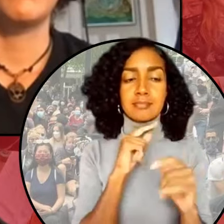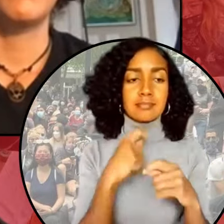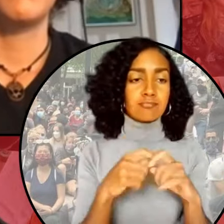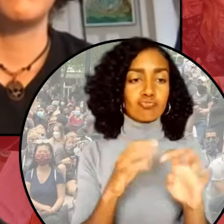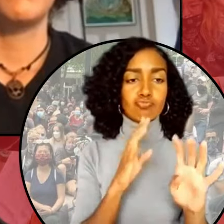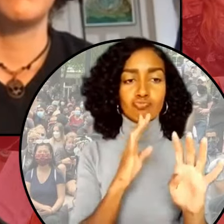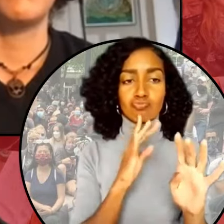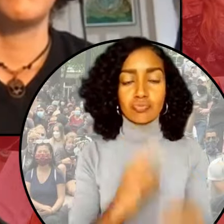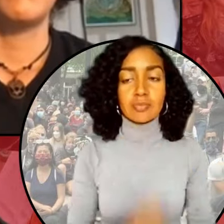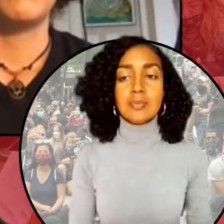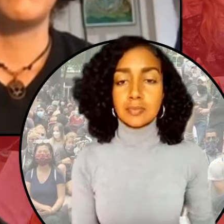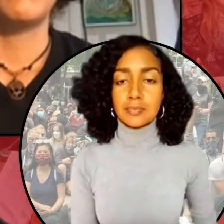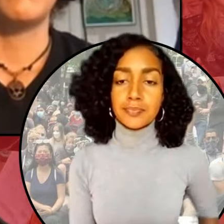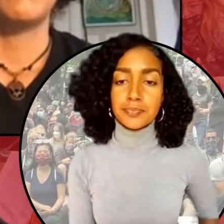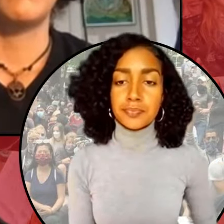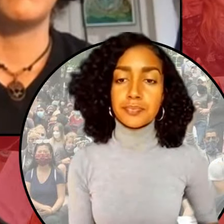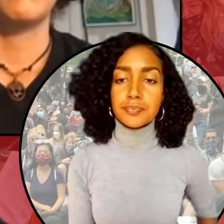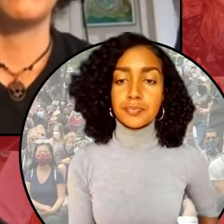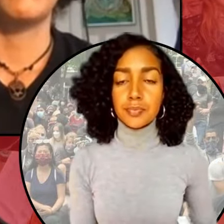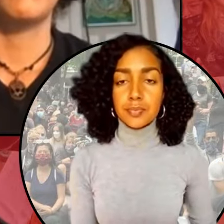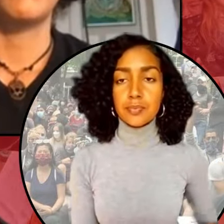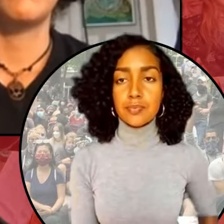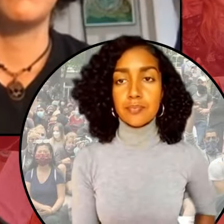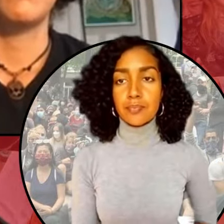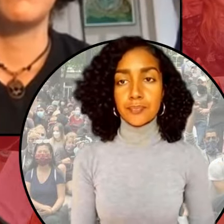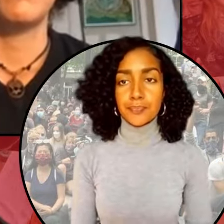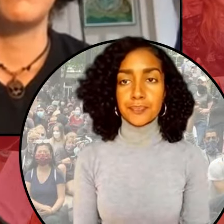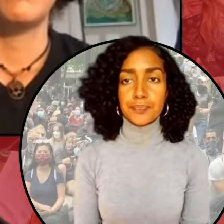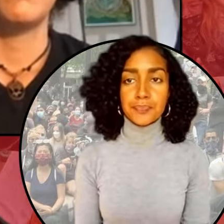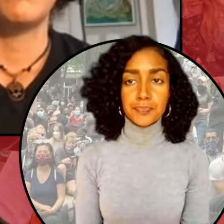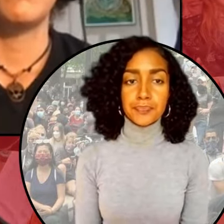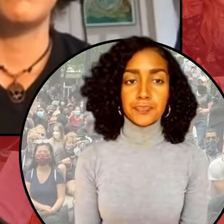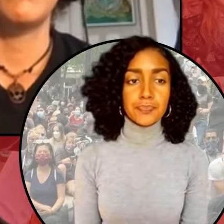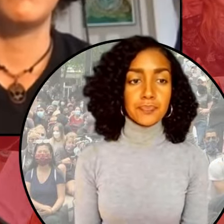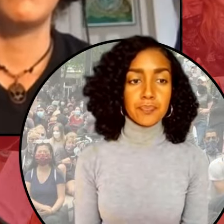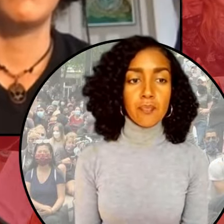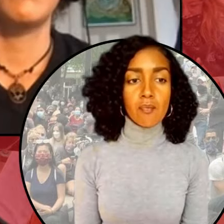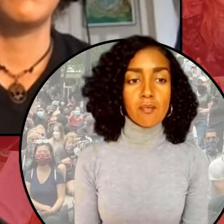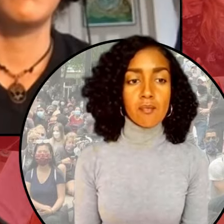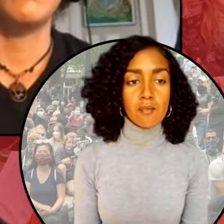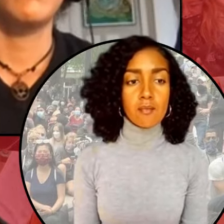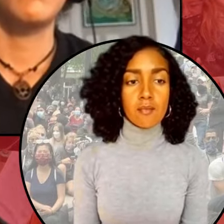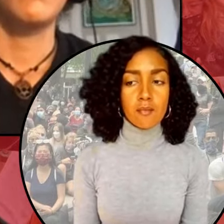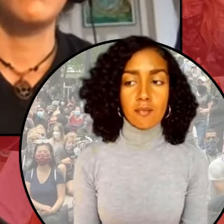información en español pueden llamar a la línea de teléfono que es